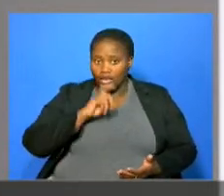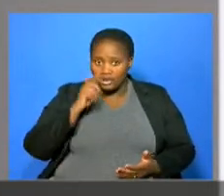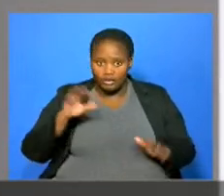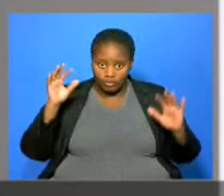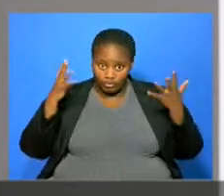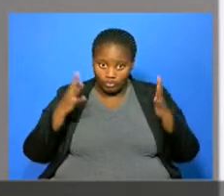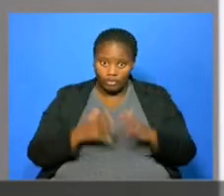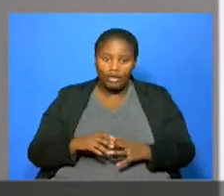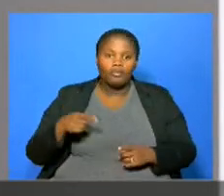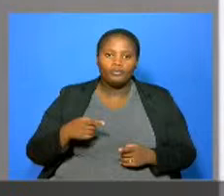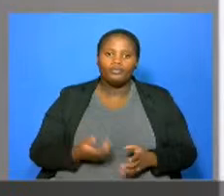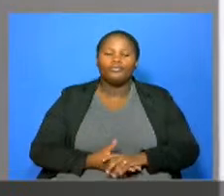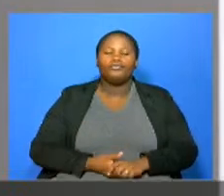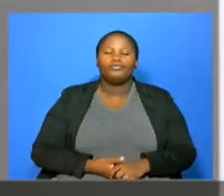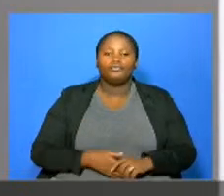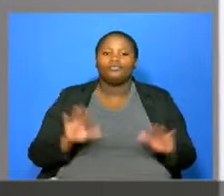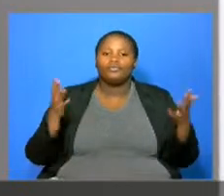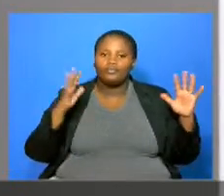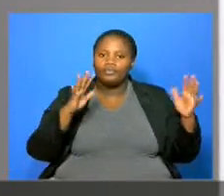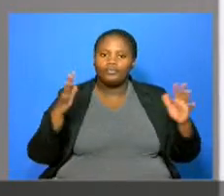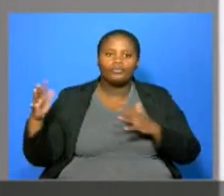round of applause for that.